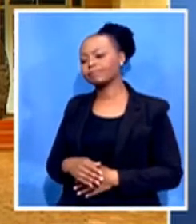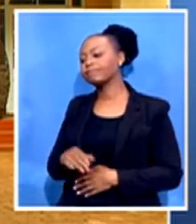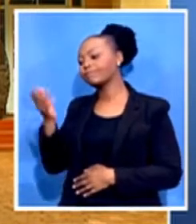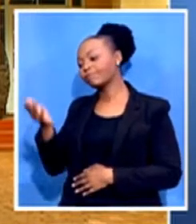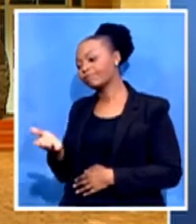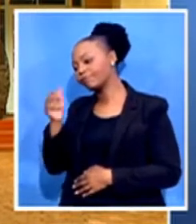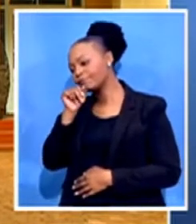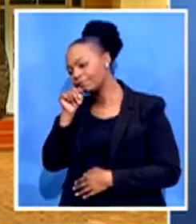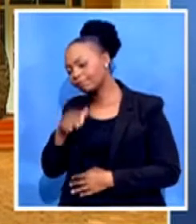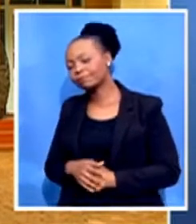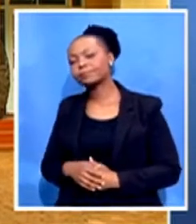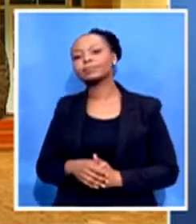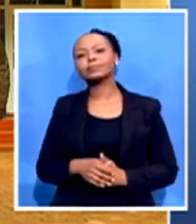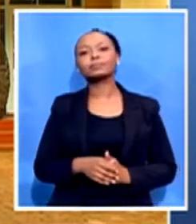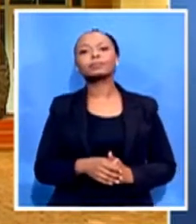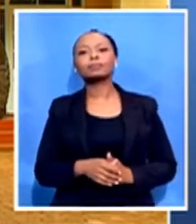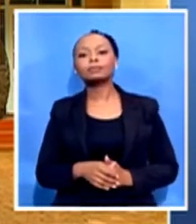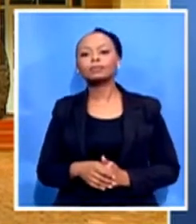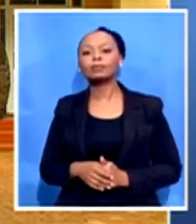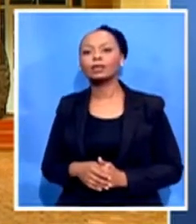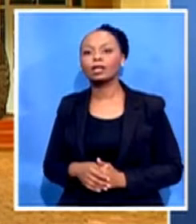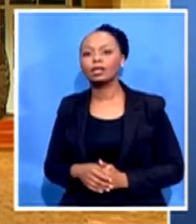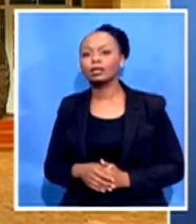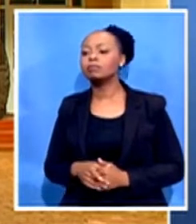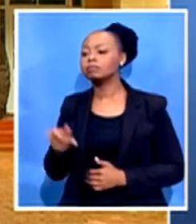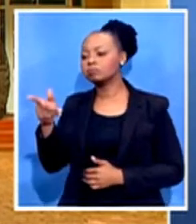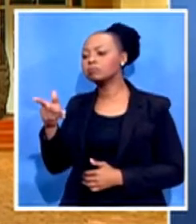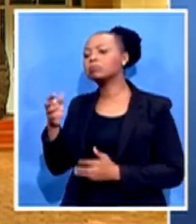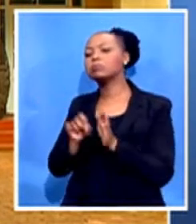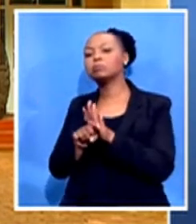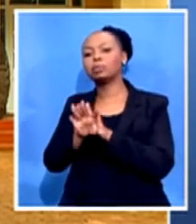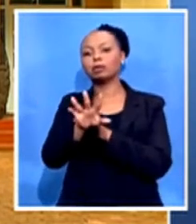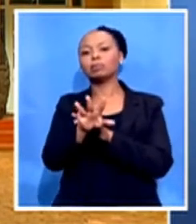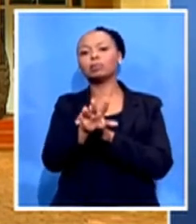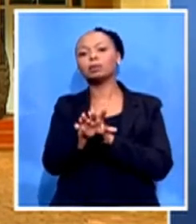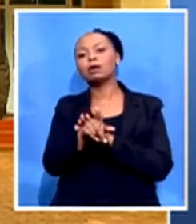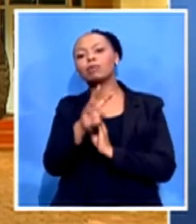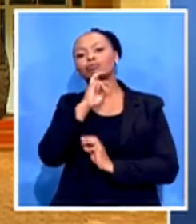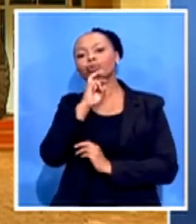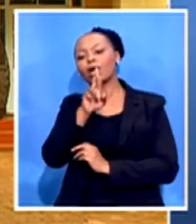Mr. Ramokgopa posting about what they're doing in Limpopo now. What's the latest?